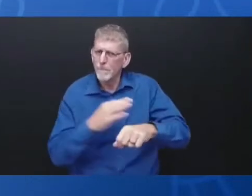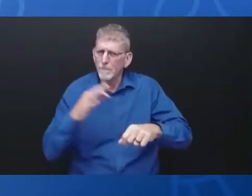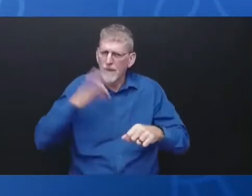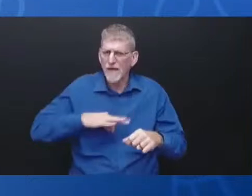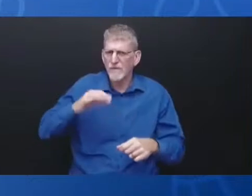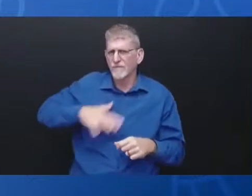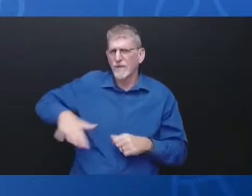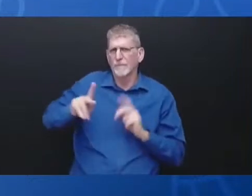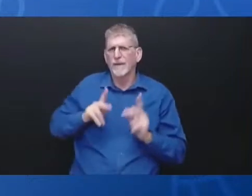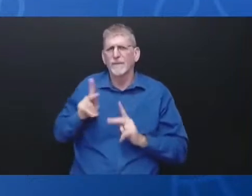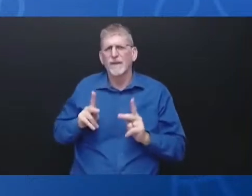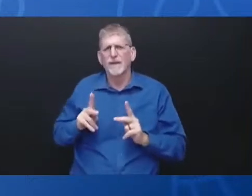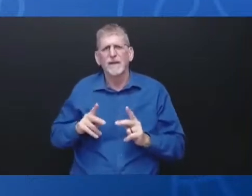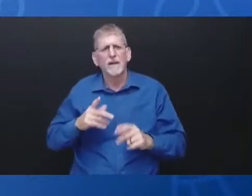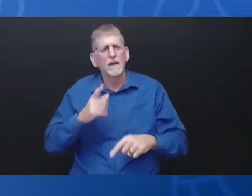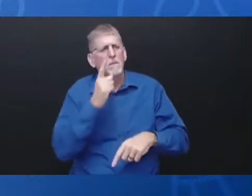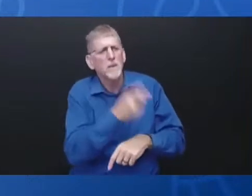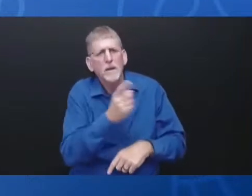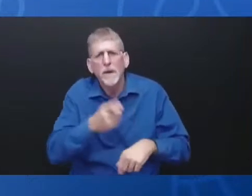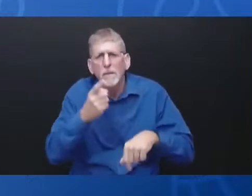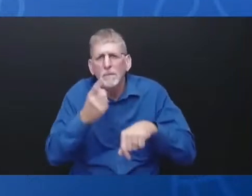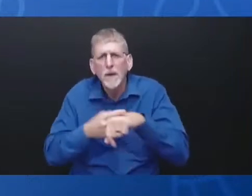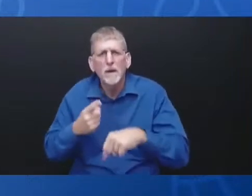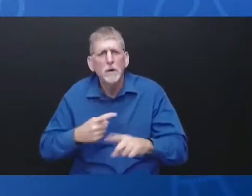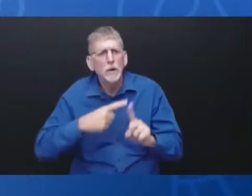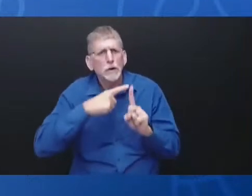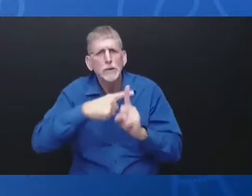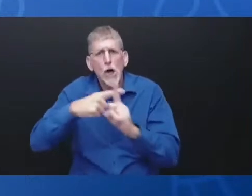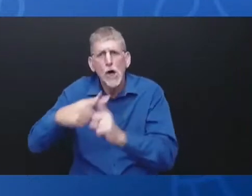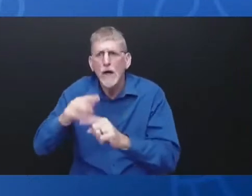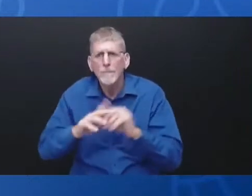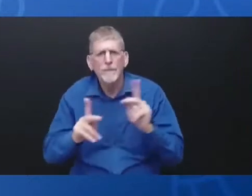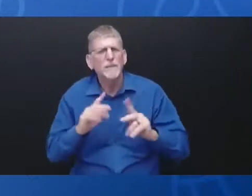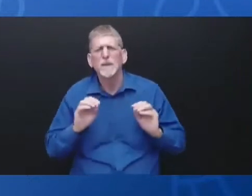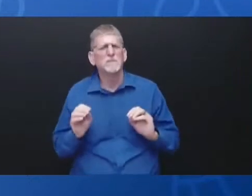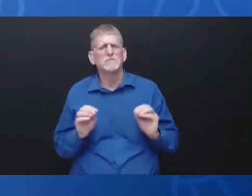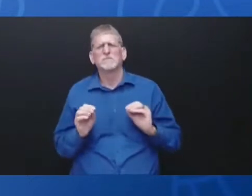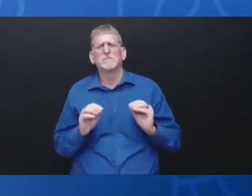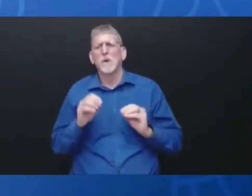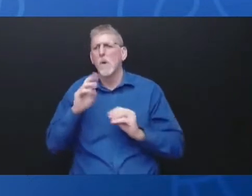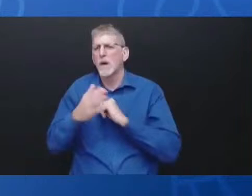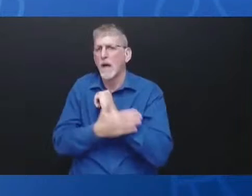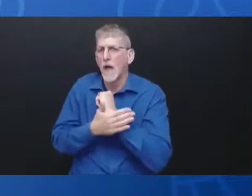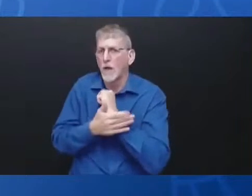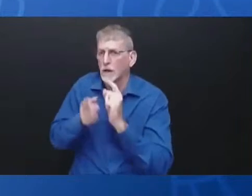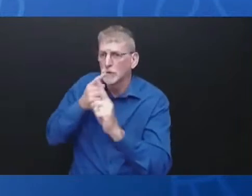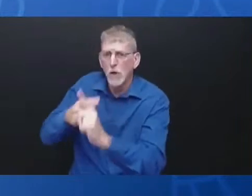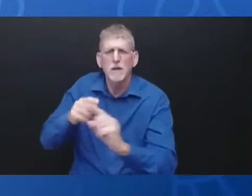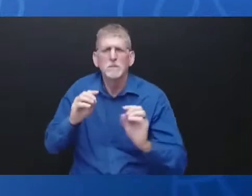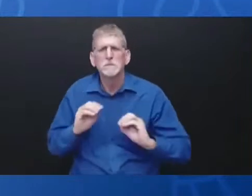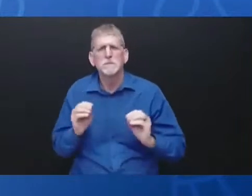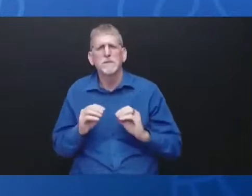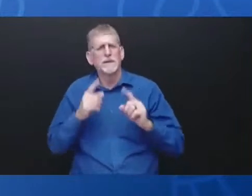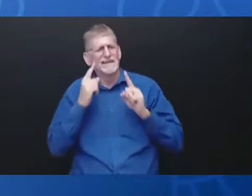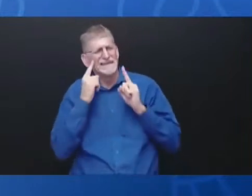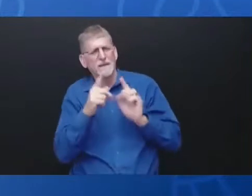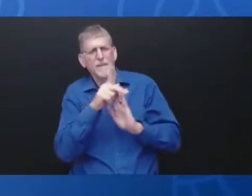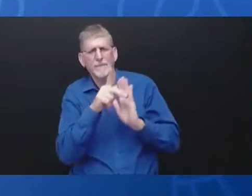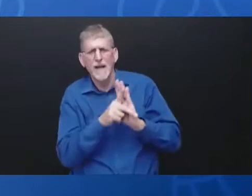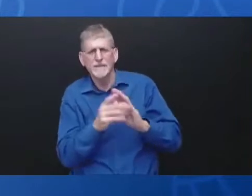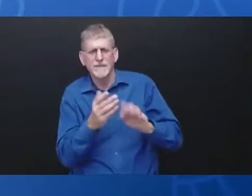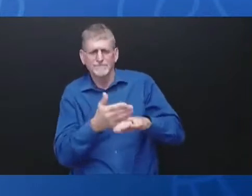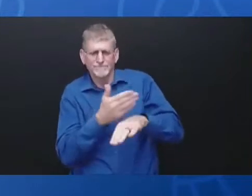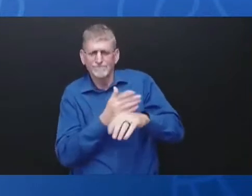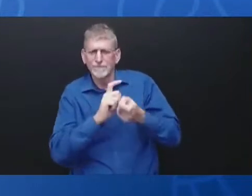target people or countries. It's the nature of changing policy and creating better environments for all of us. And I've seen that